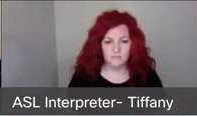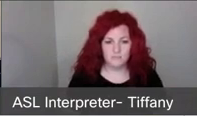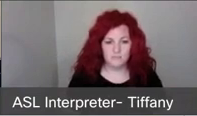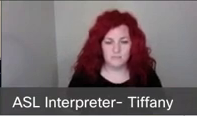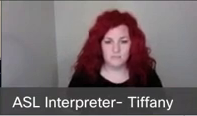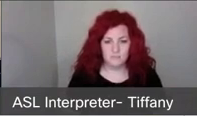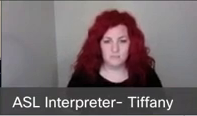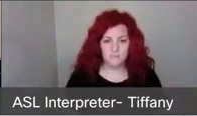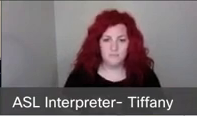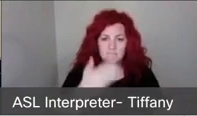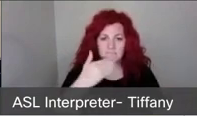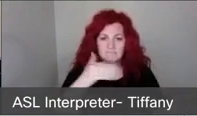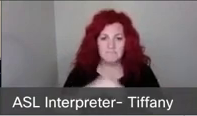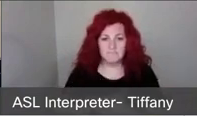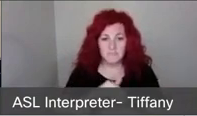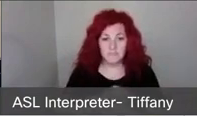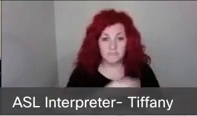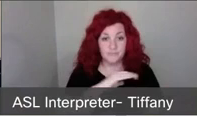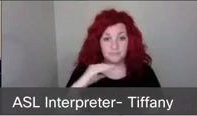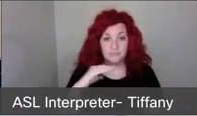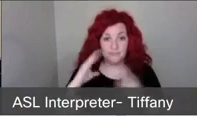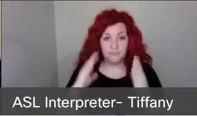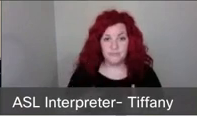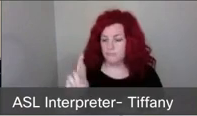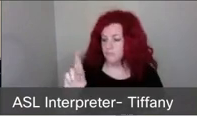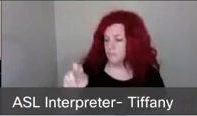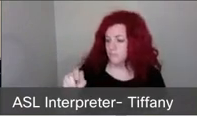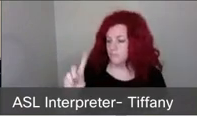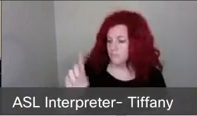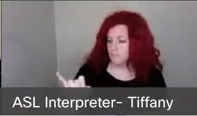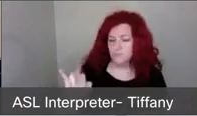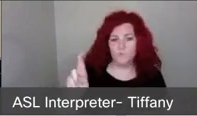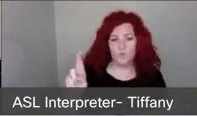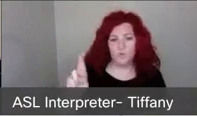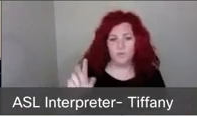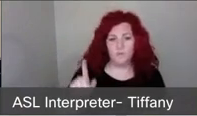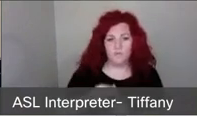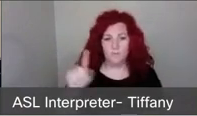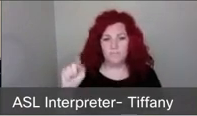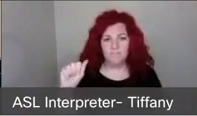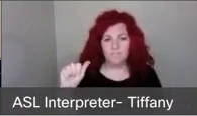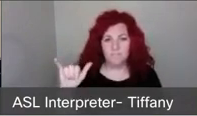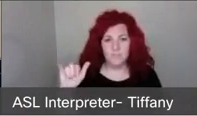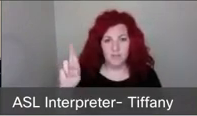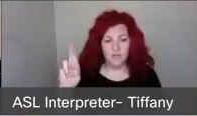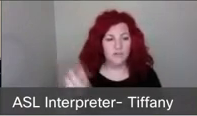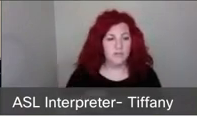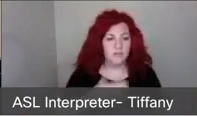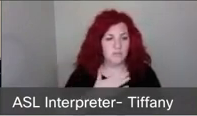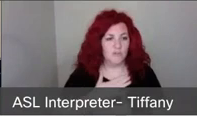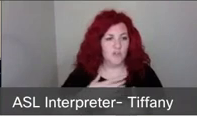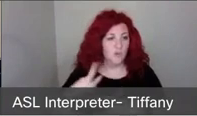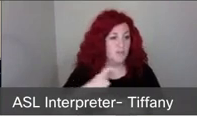Good evening, commissioners. My name is Randy Ruthier. I'm from Taylor. I appreciate the time to address you